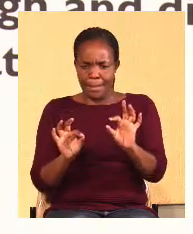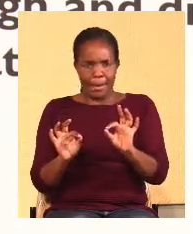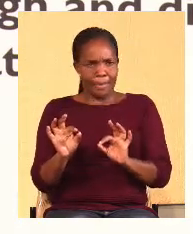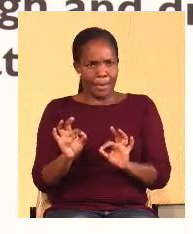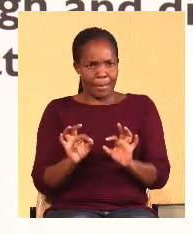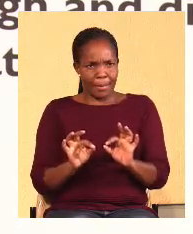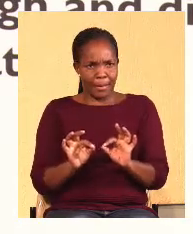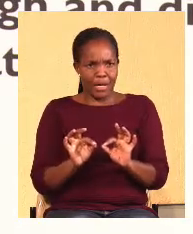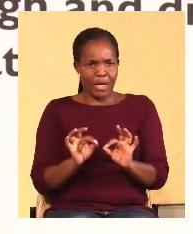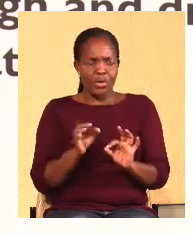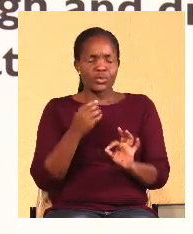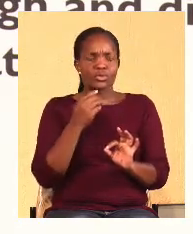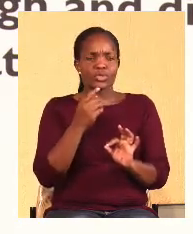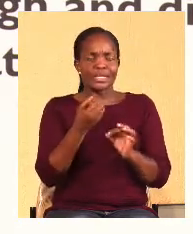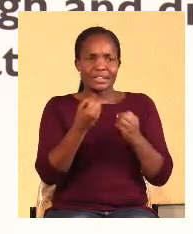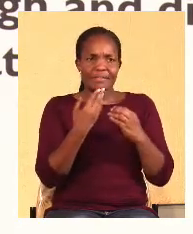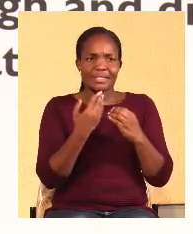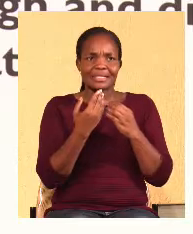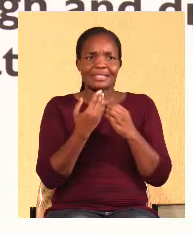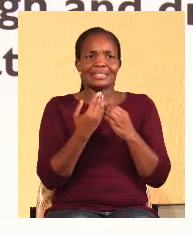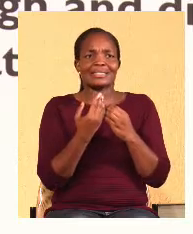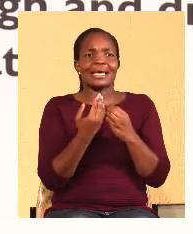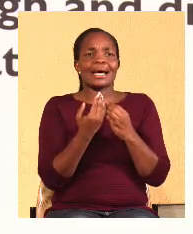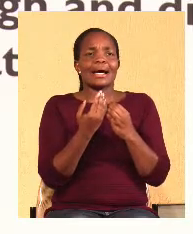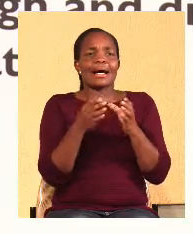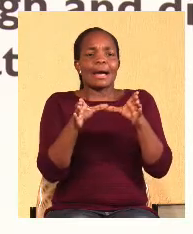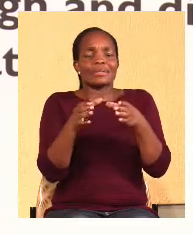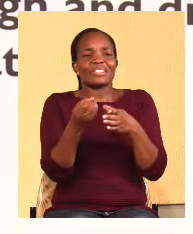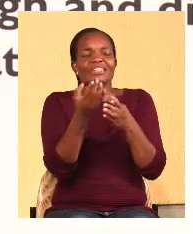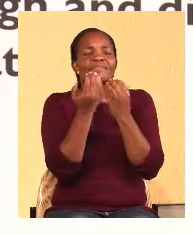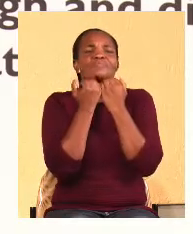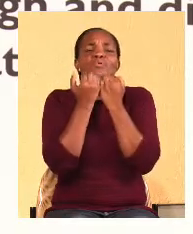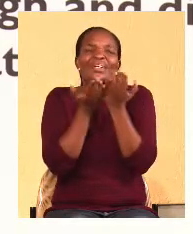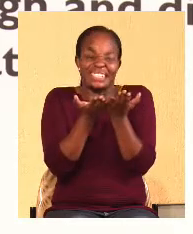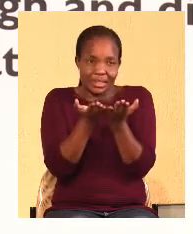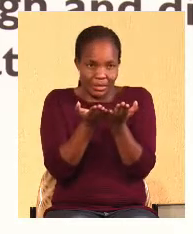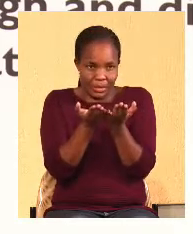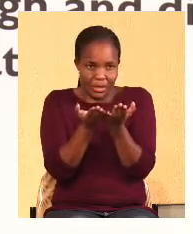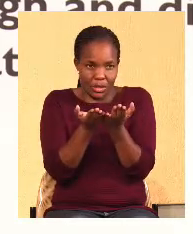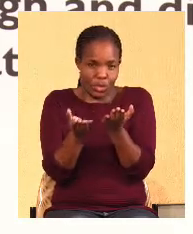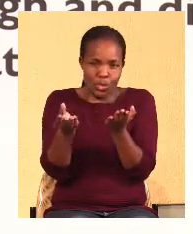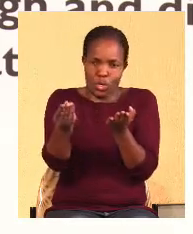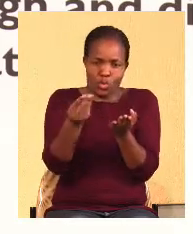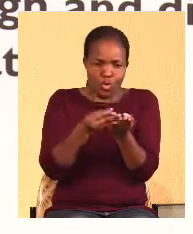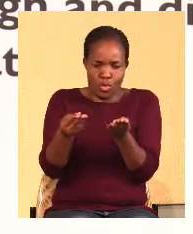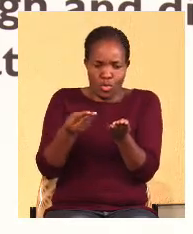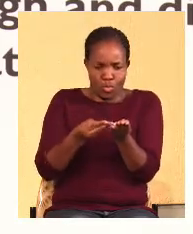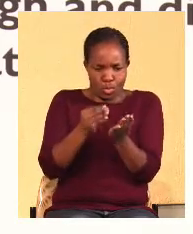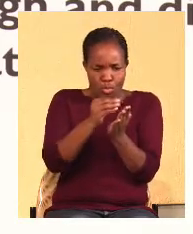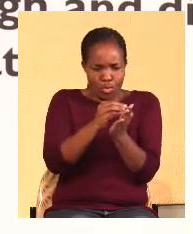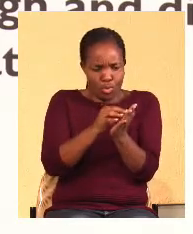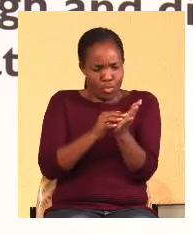is critical services, to include others that would otherwise not fit in that, and that's why we have a